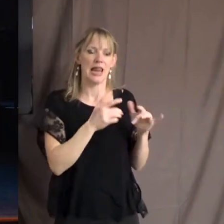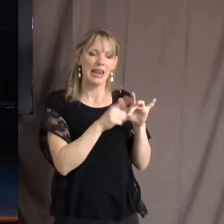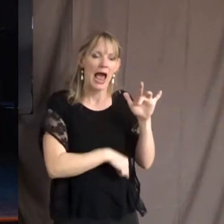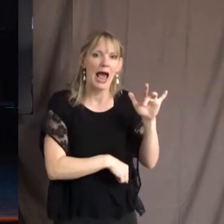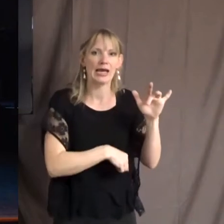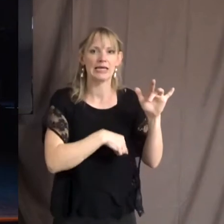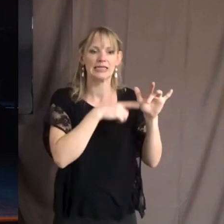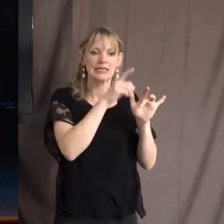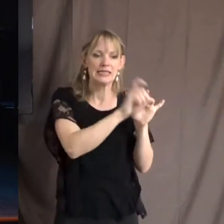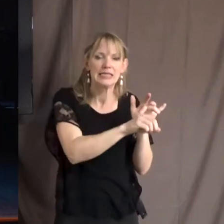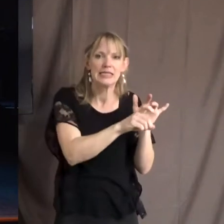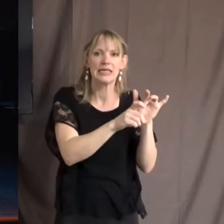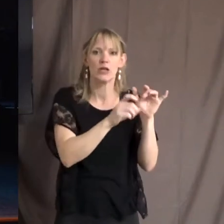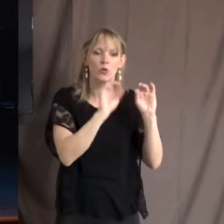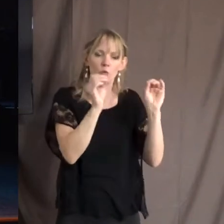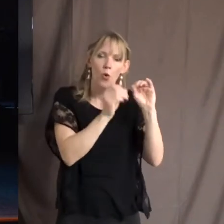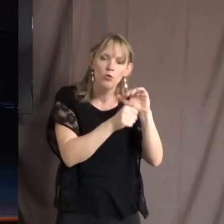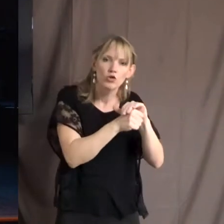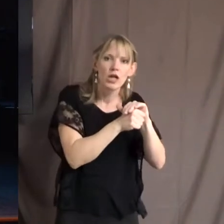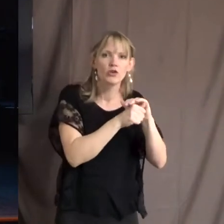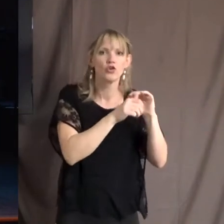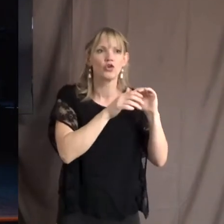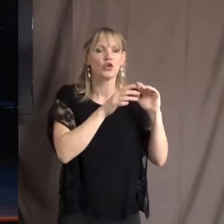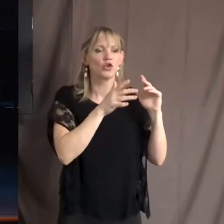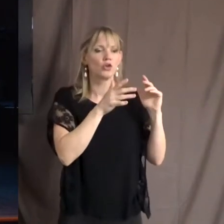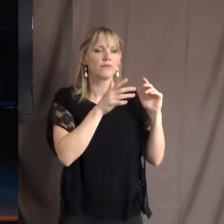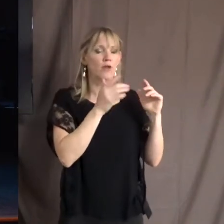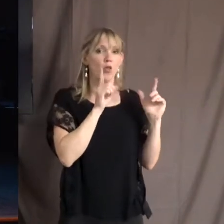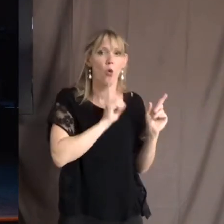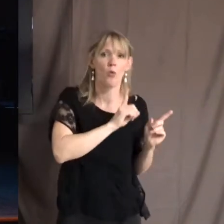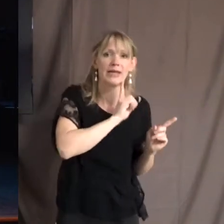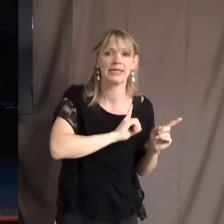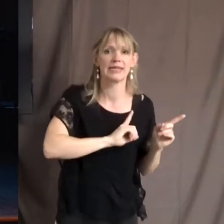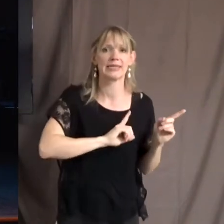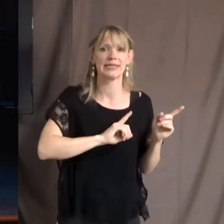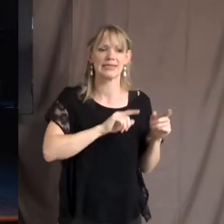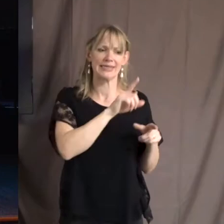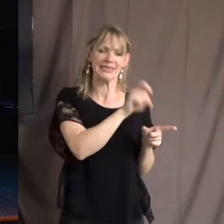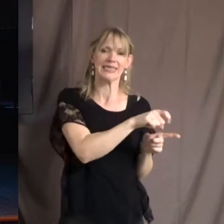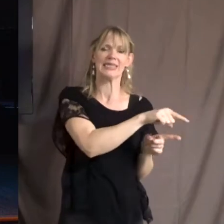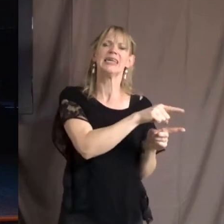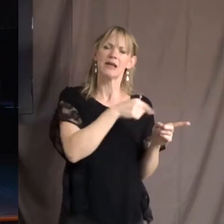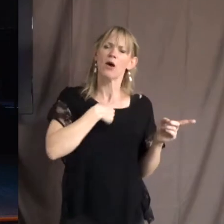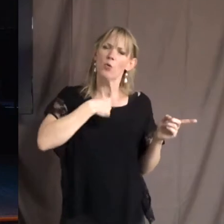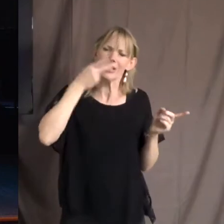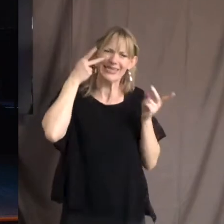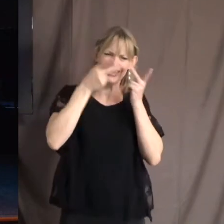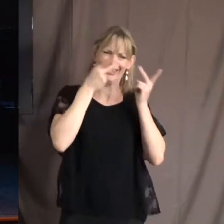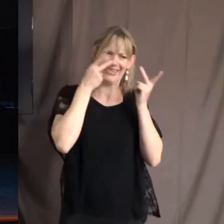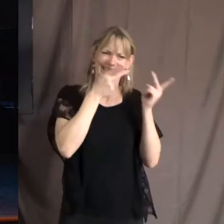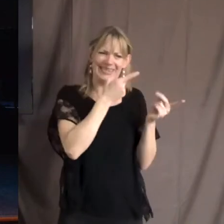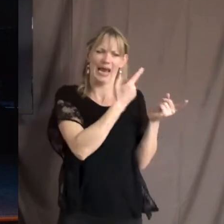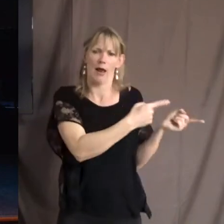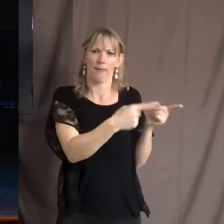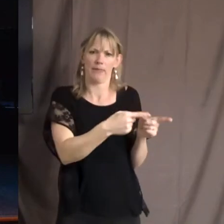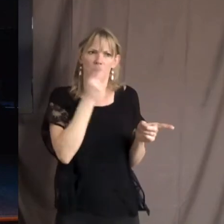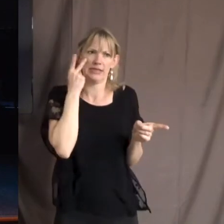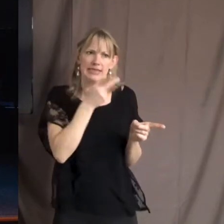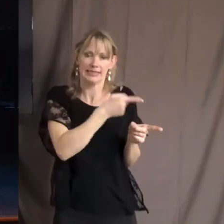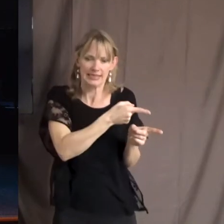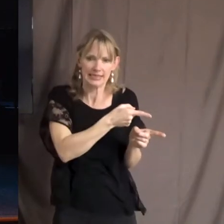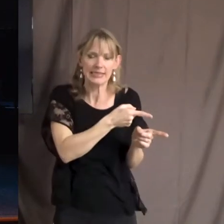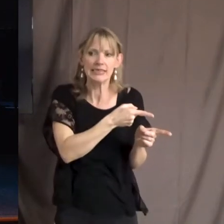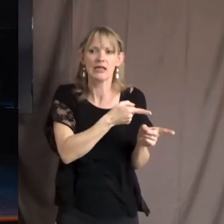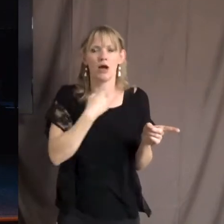shelter, opportunities, loneliness. They don't have people around. And so we can certainly see that going on. And we